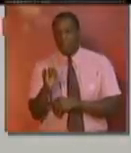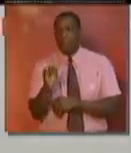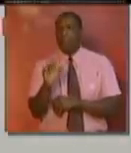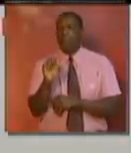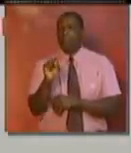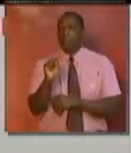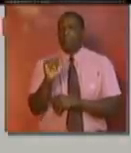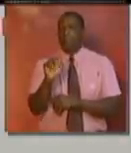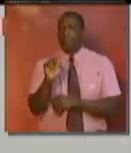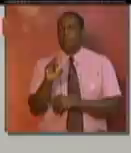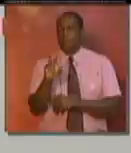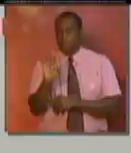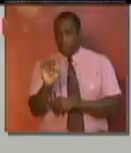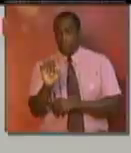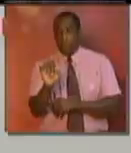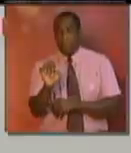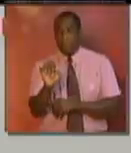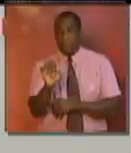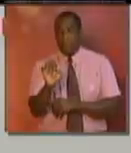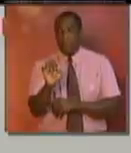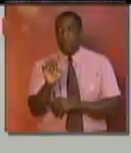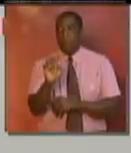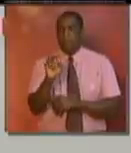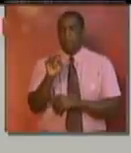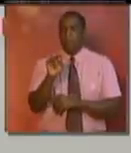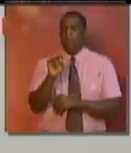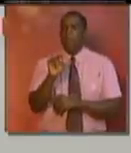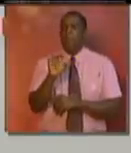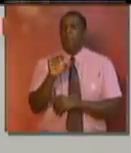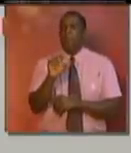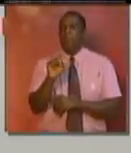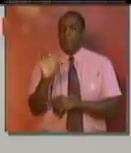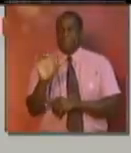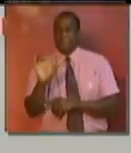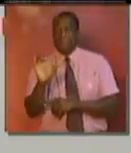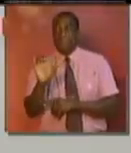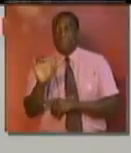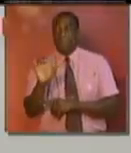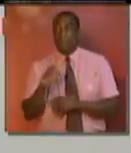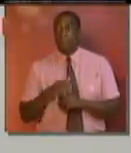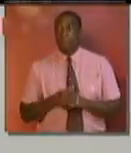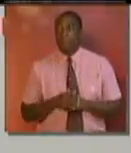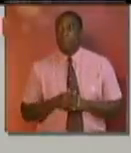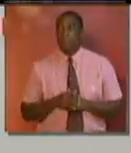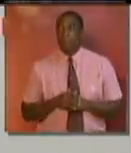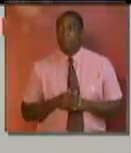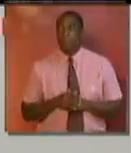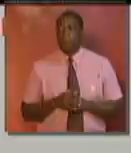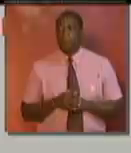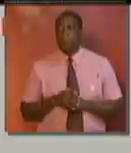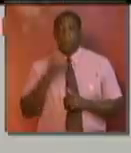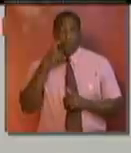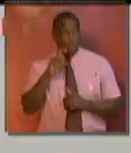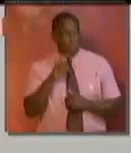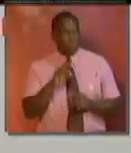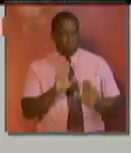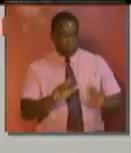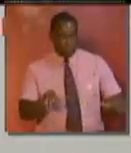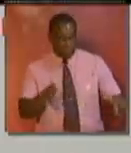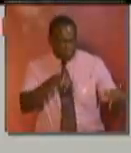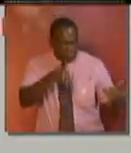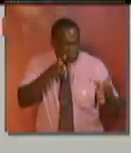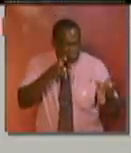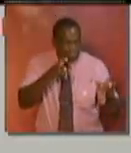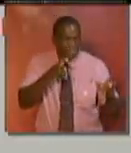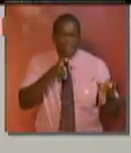that pediatric unit. The outcomes so far have all been positive, and we are grateful for that. The